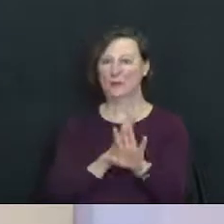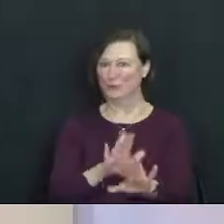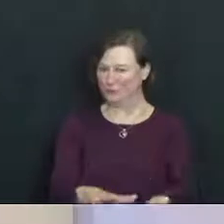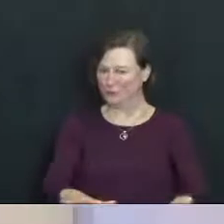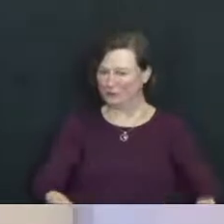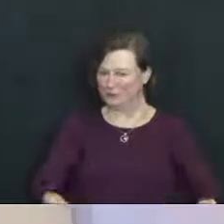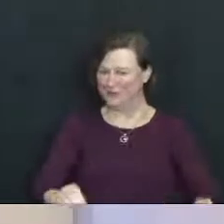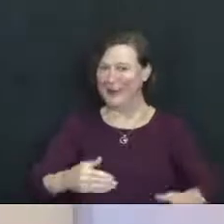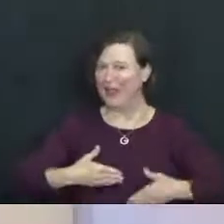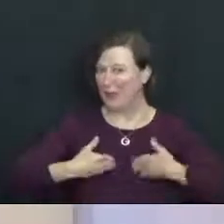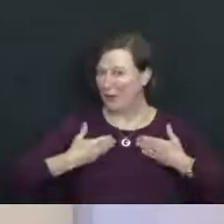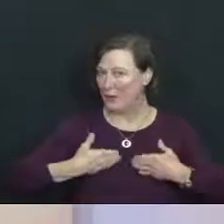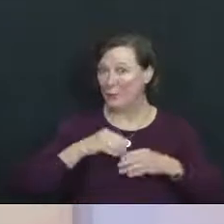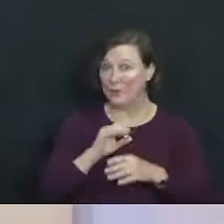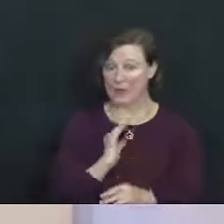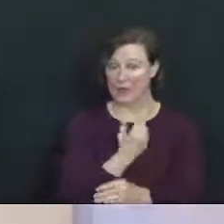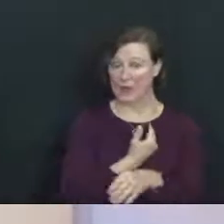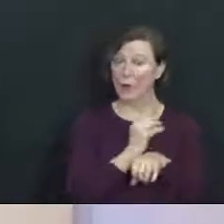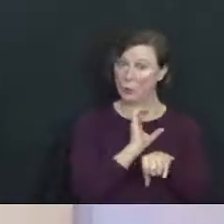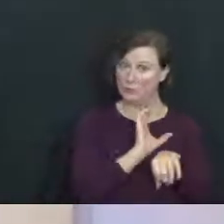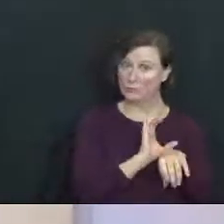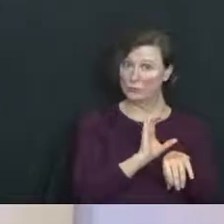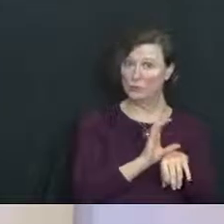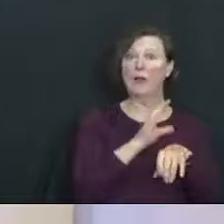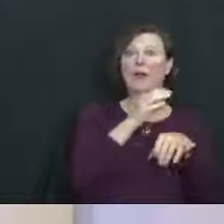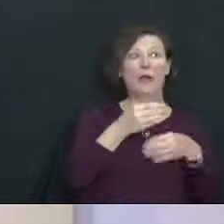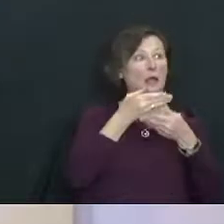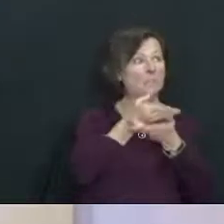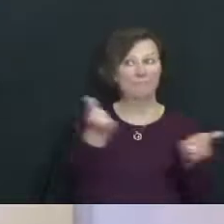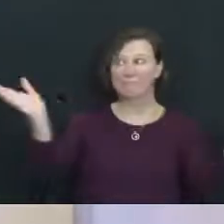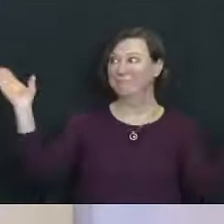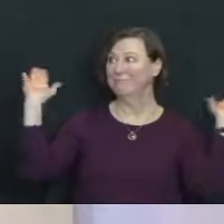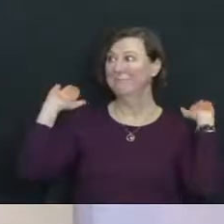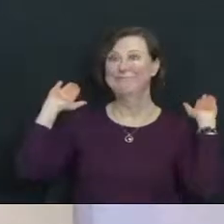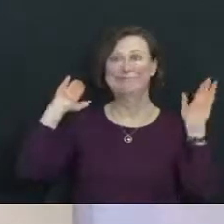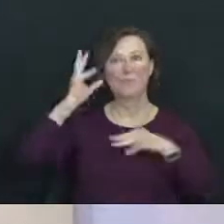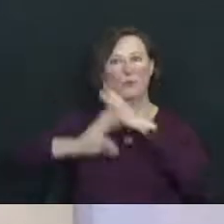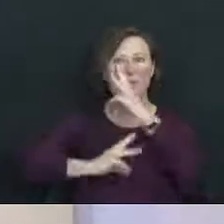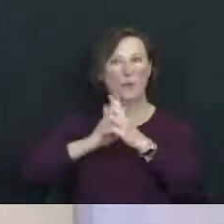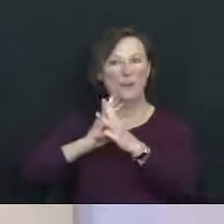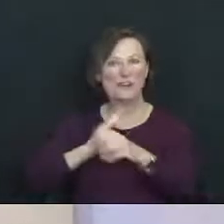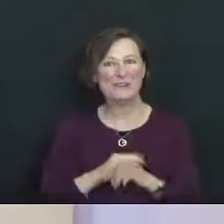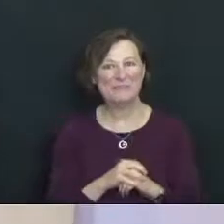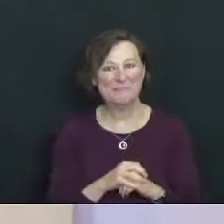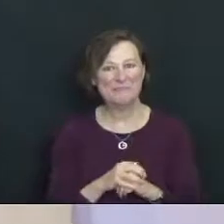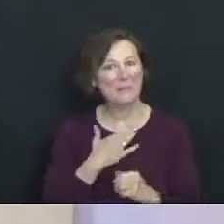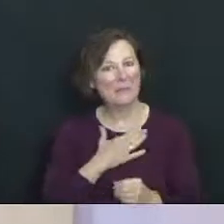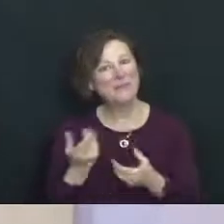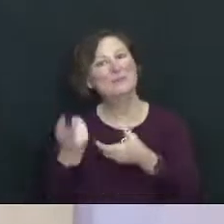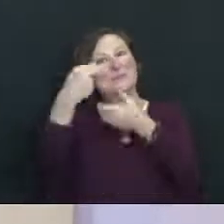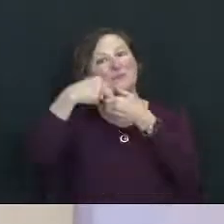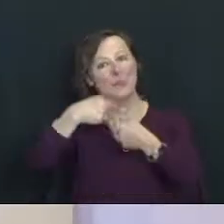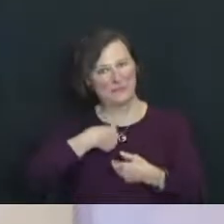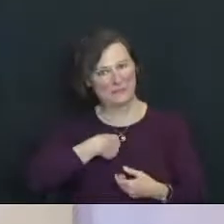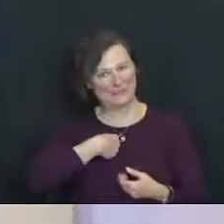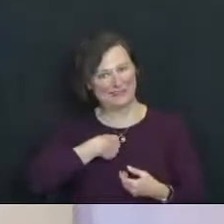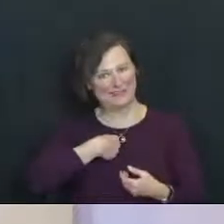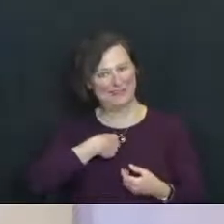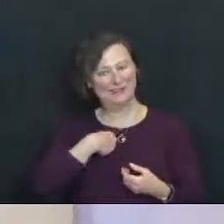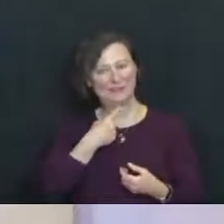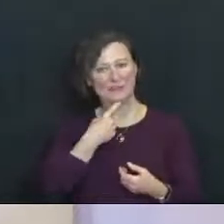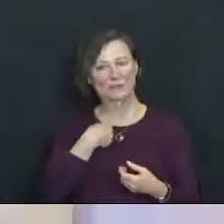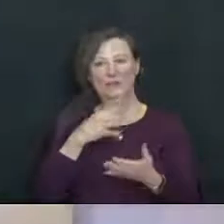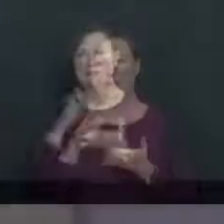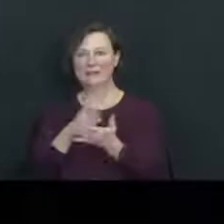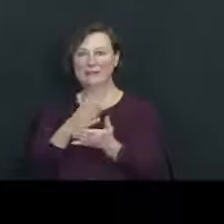youth in our congregation and in the world at large. Please join me as we sing the flame